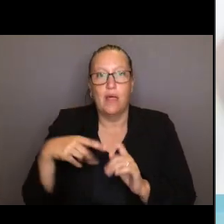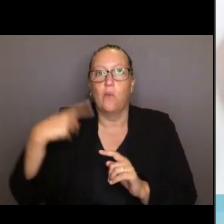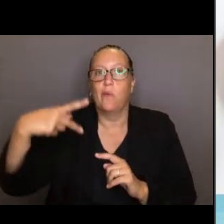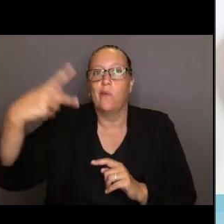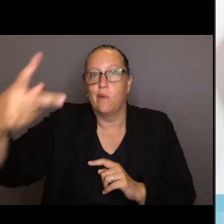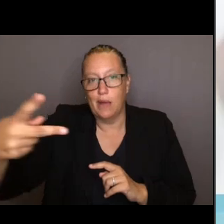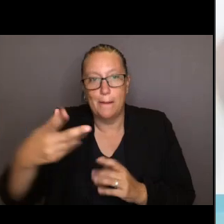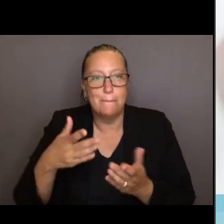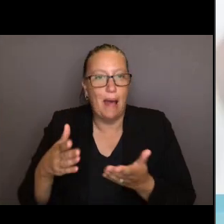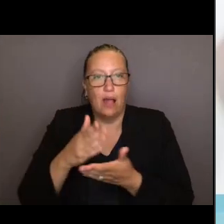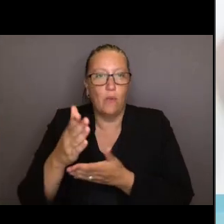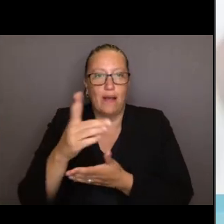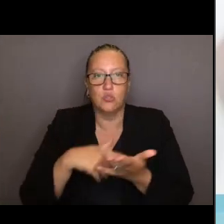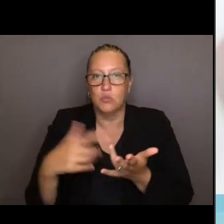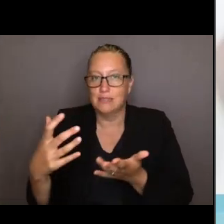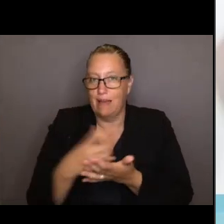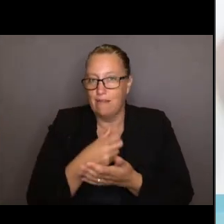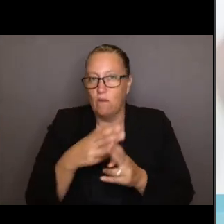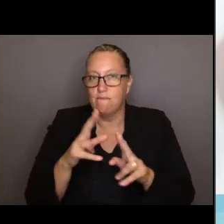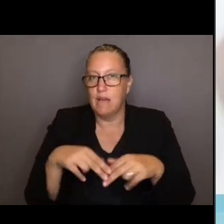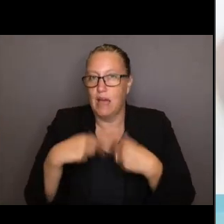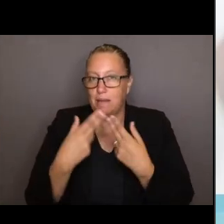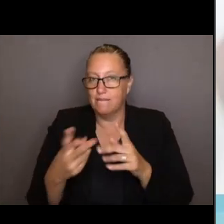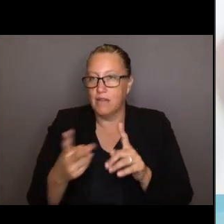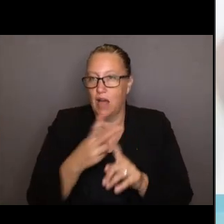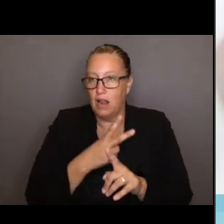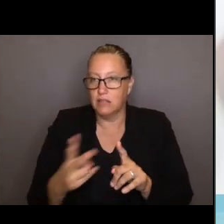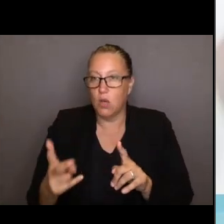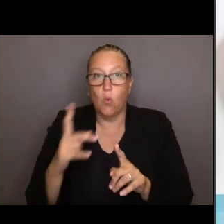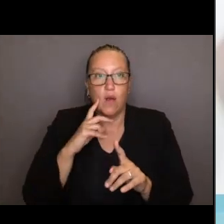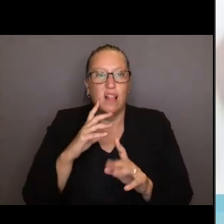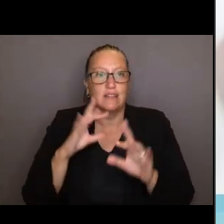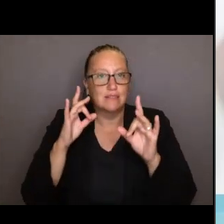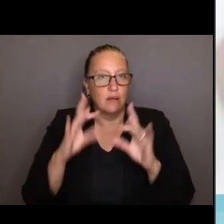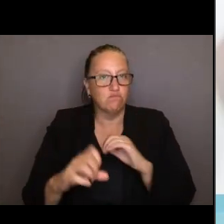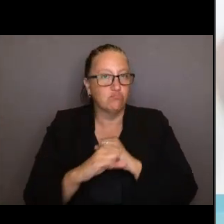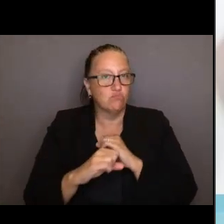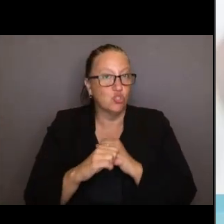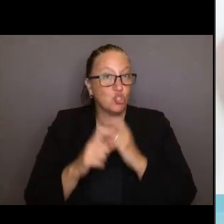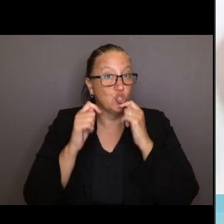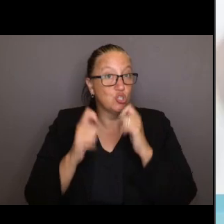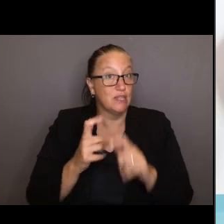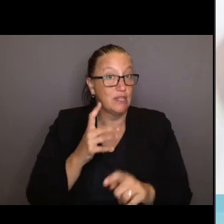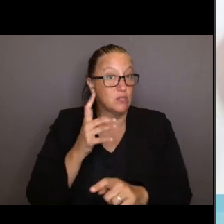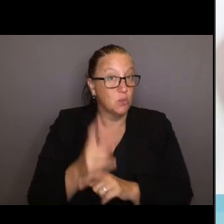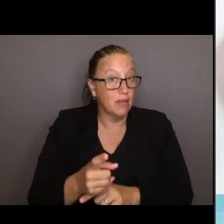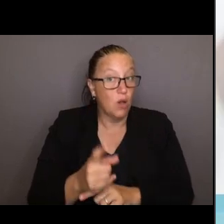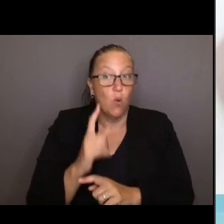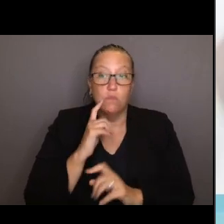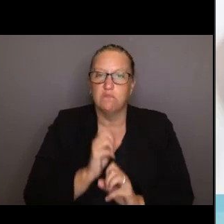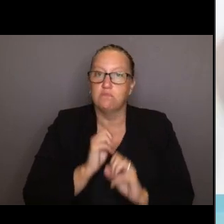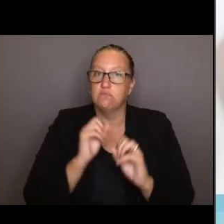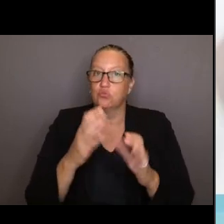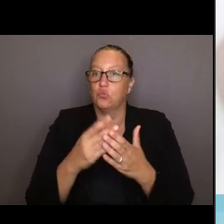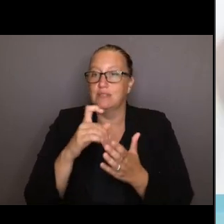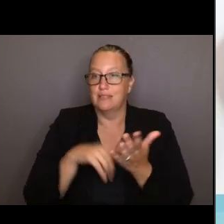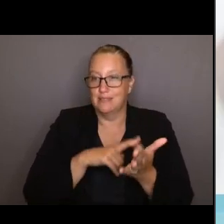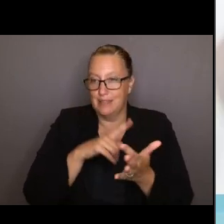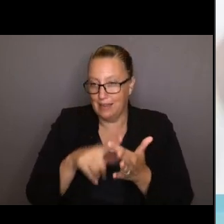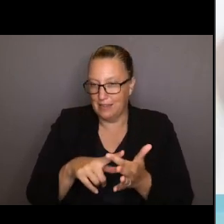safety and domestic and family violence. We will start promoting that probably early next week, and we'll have that on the webinar section of the Legal Aid